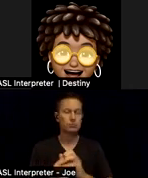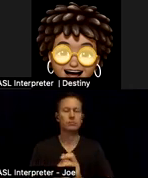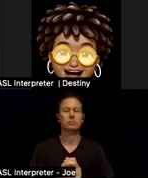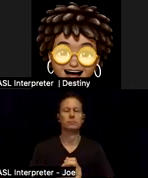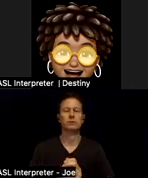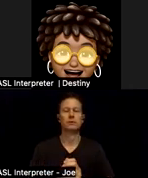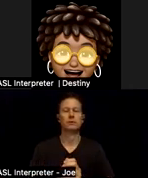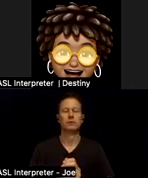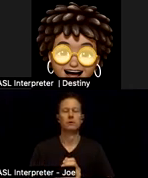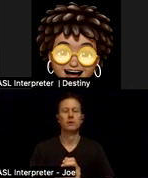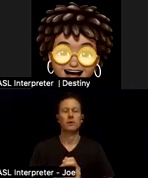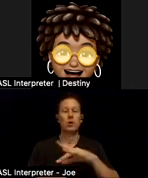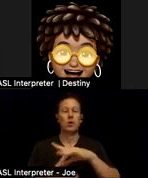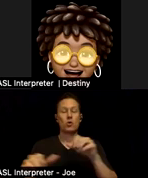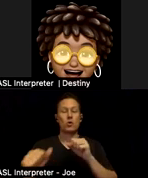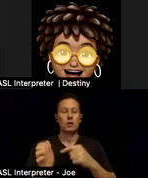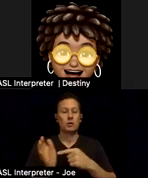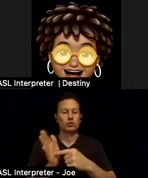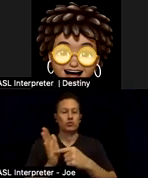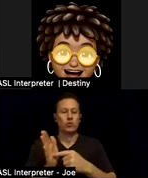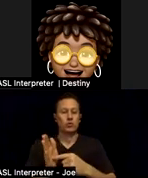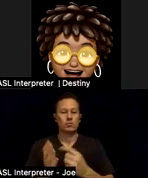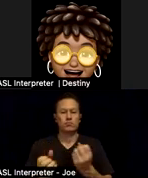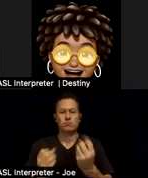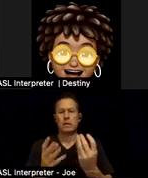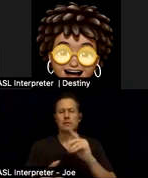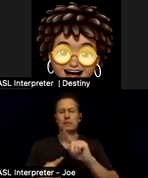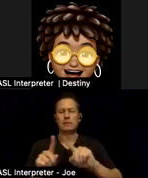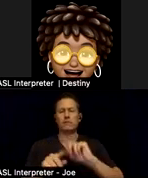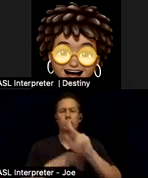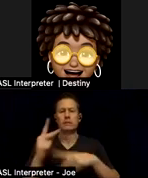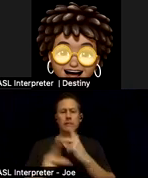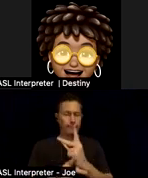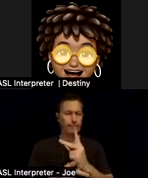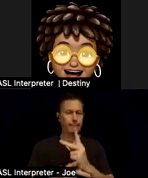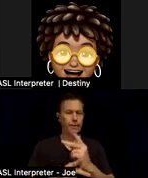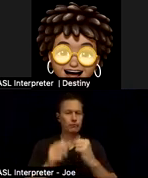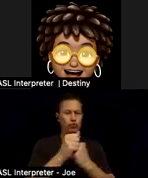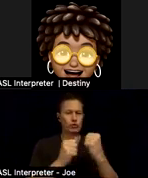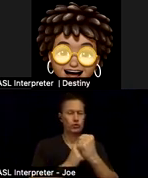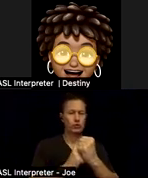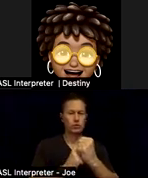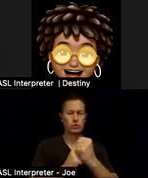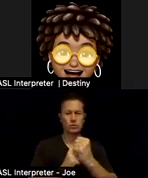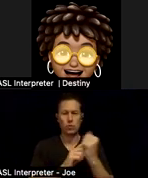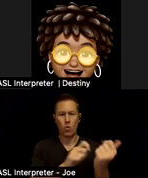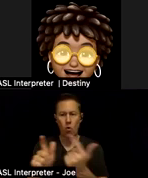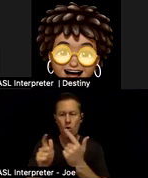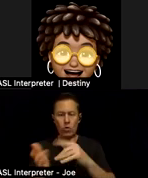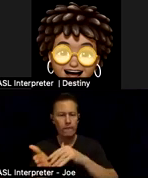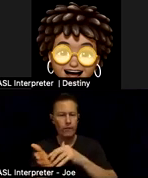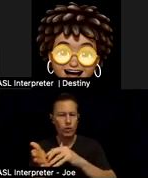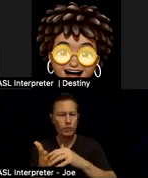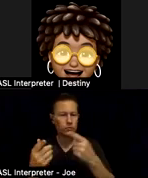us a huge inventory of structures that have vulnerabilities in extensive shaking.